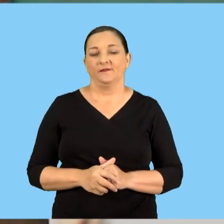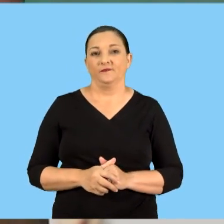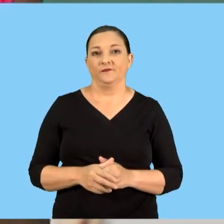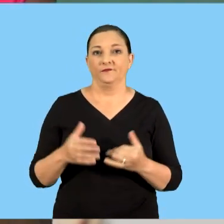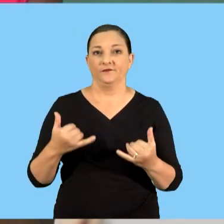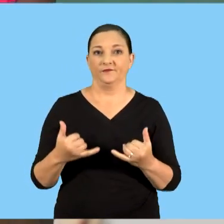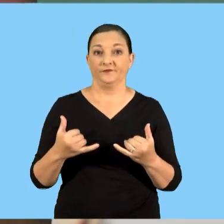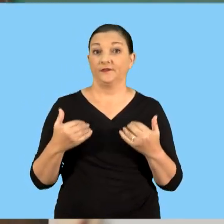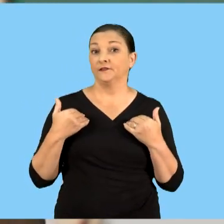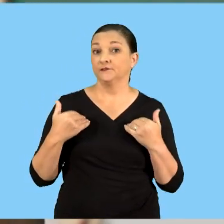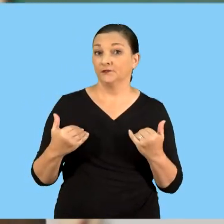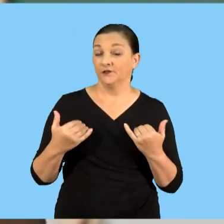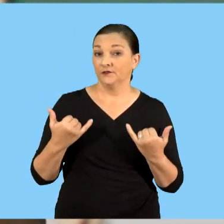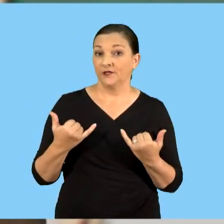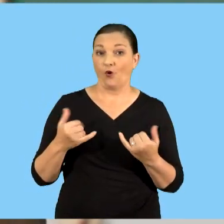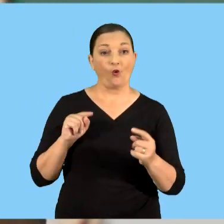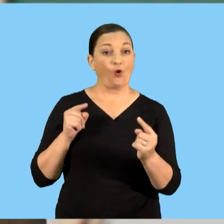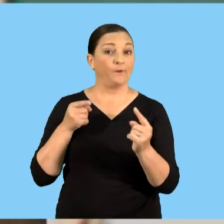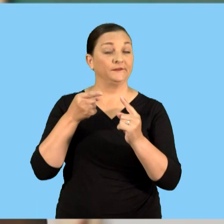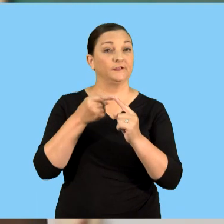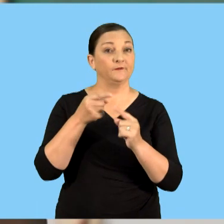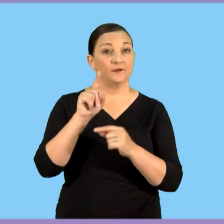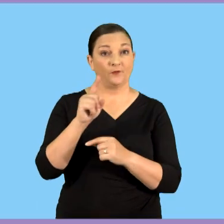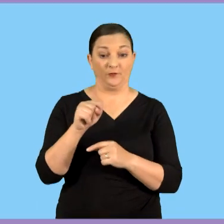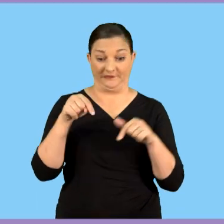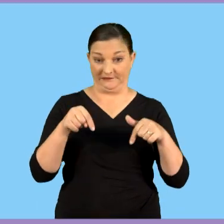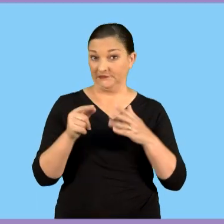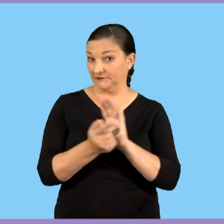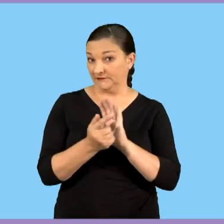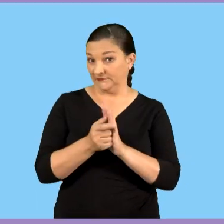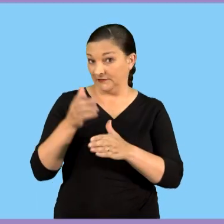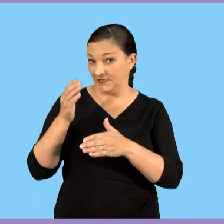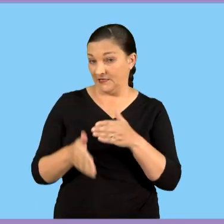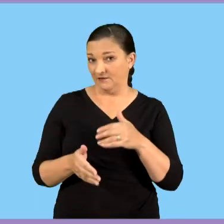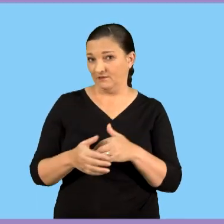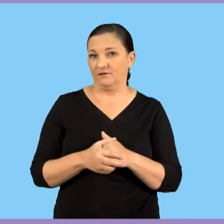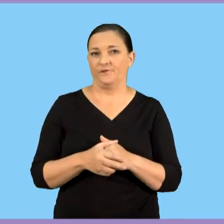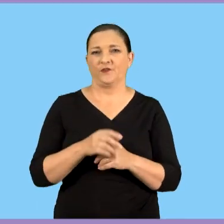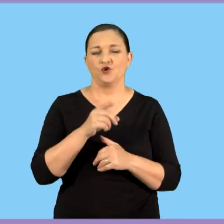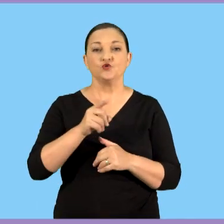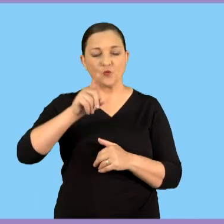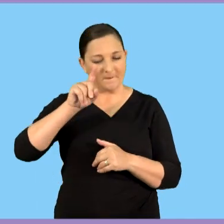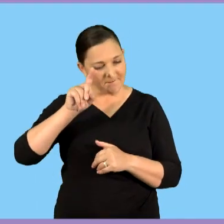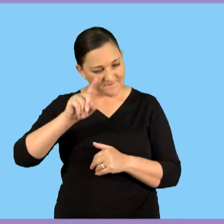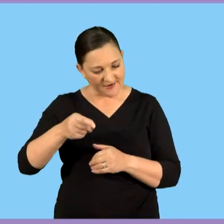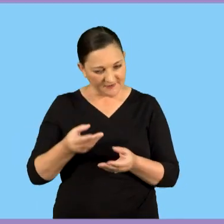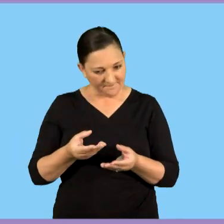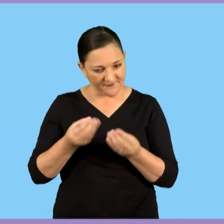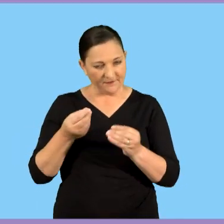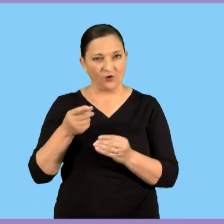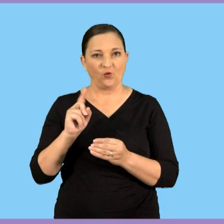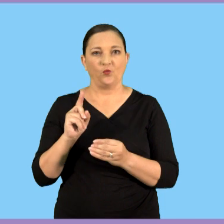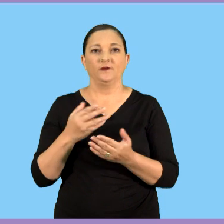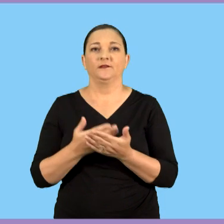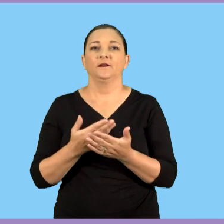So let's start off our lesson with our lesson objectives. By the end of this lesson, you must be able to